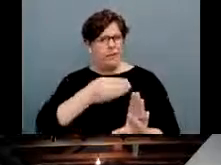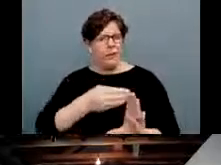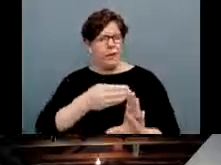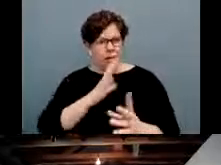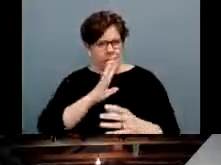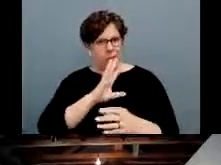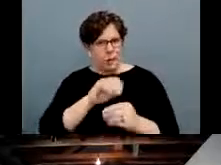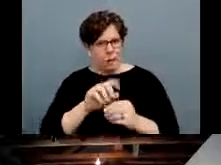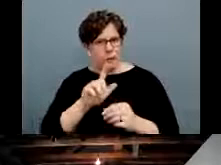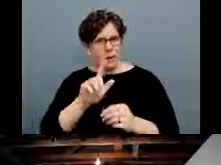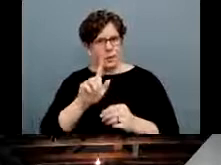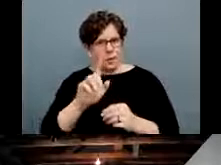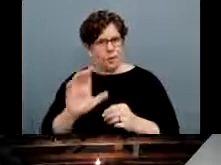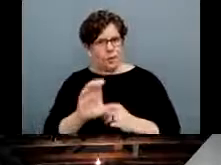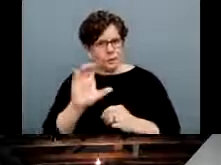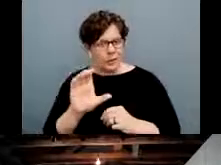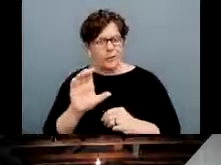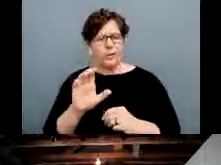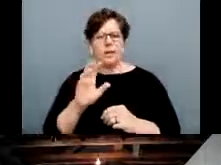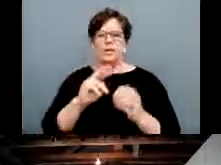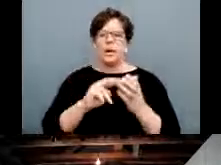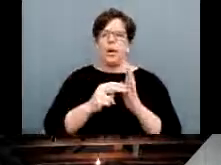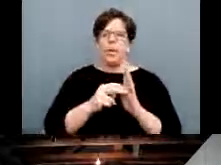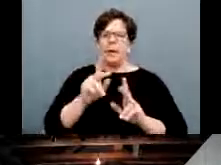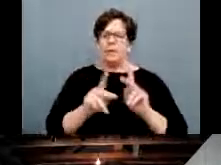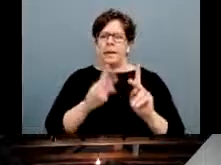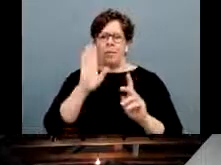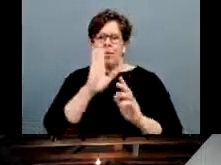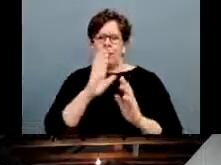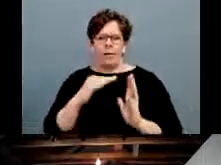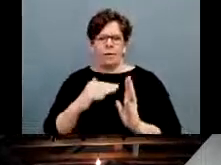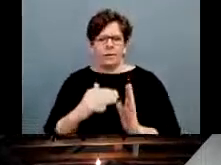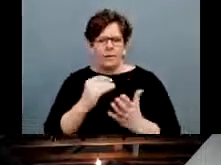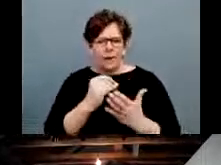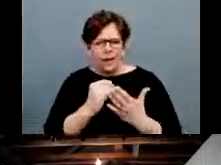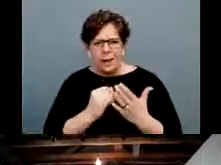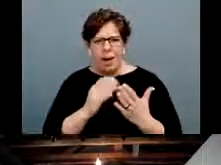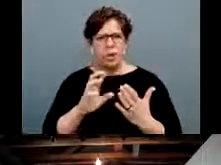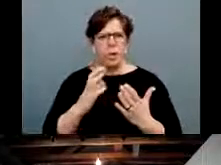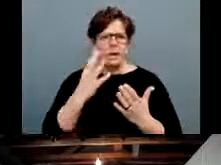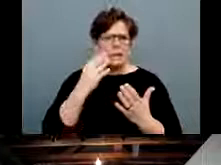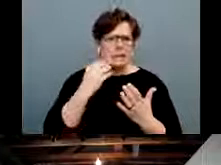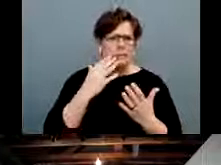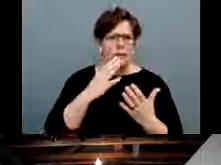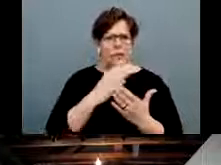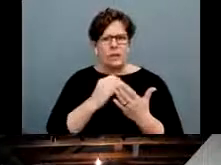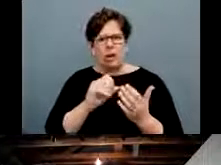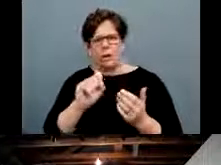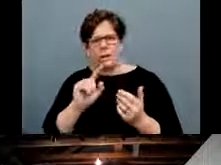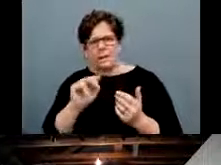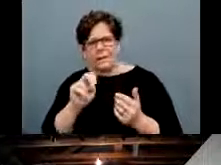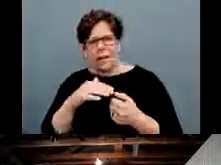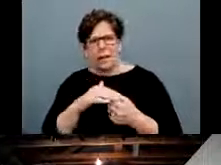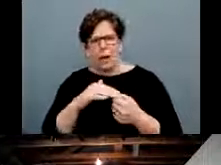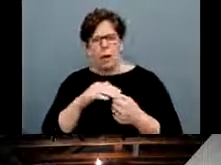it can provide an entree for someone who's really never studied perhaps art or art sites before, and give them a